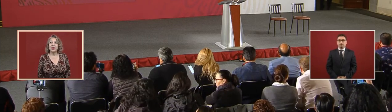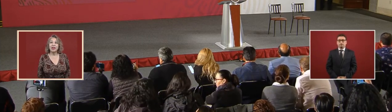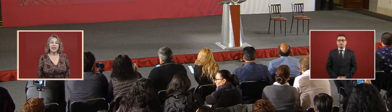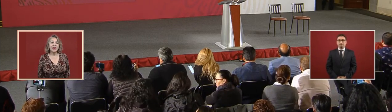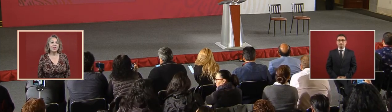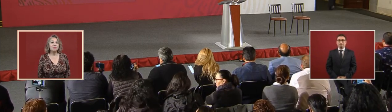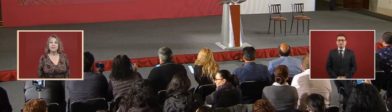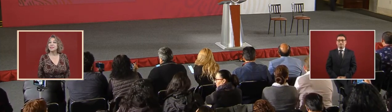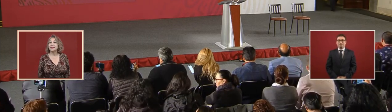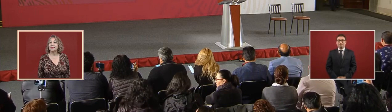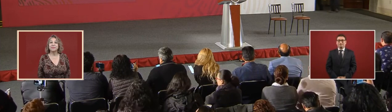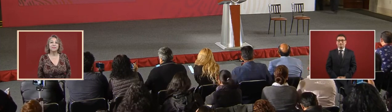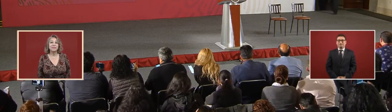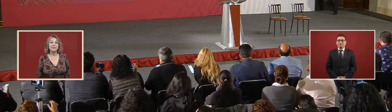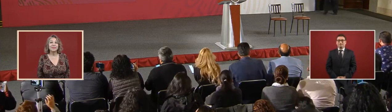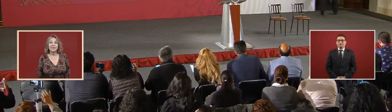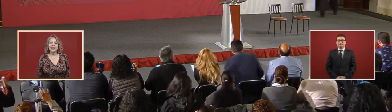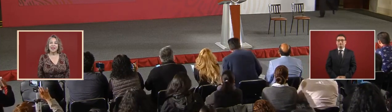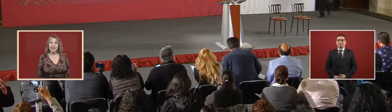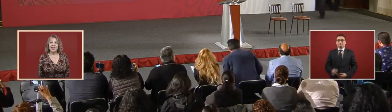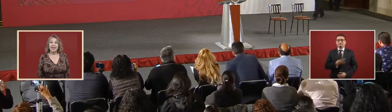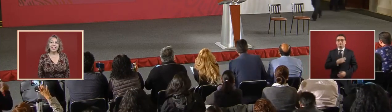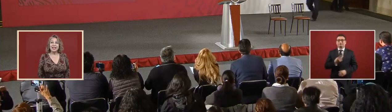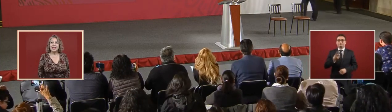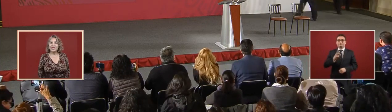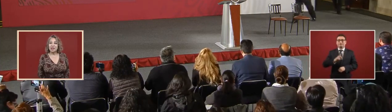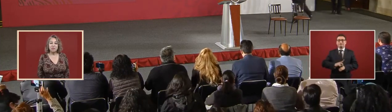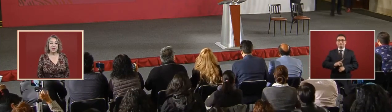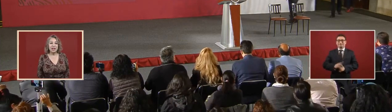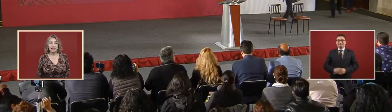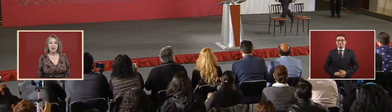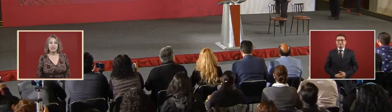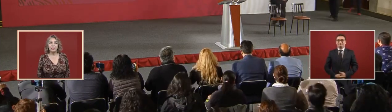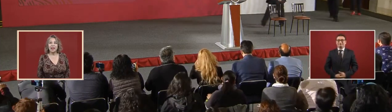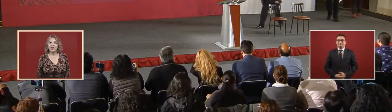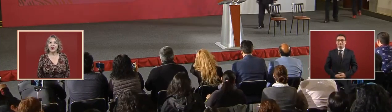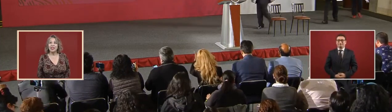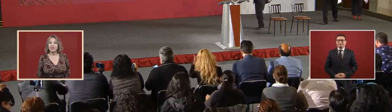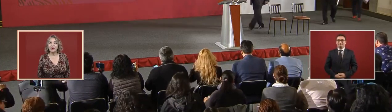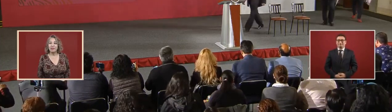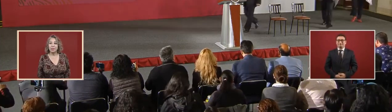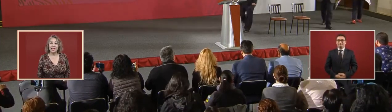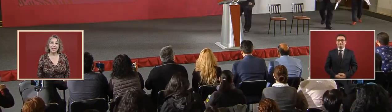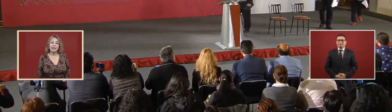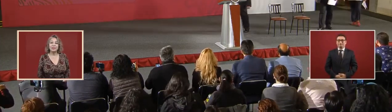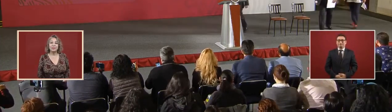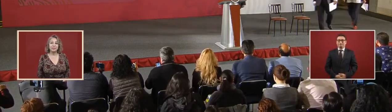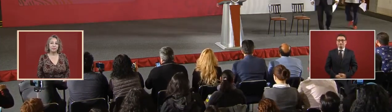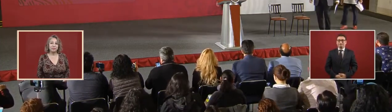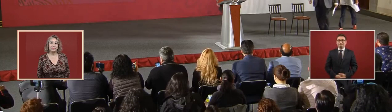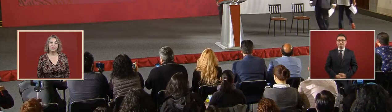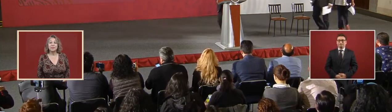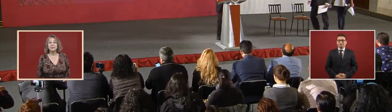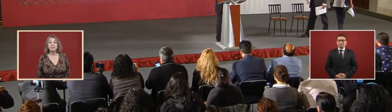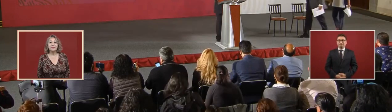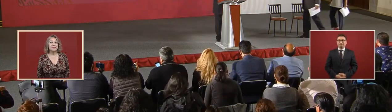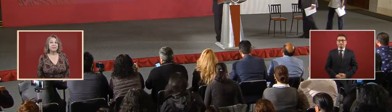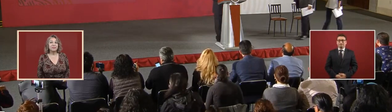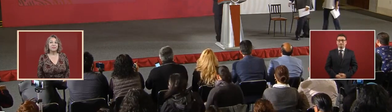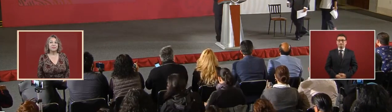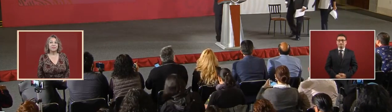Oh, there he comes. And he says good morning to everybody, or hello to everybody.